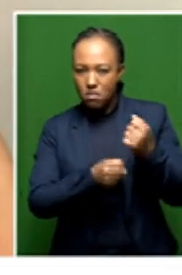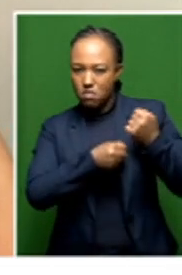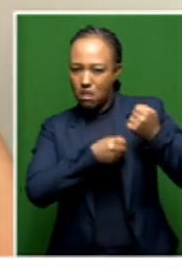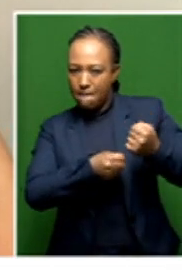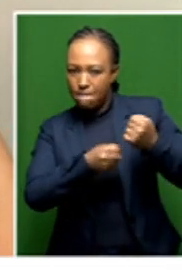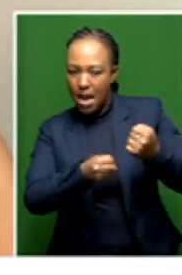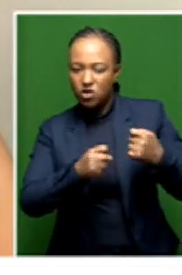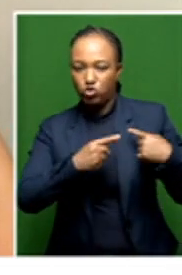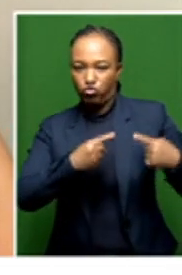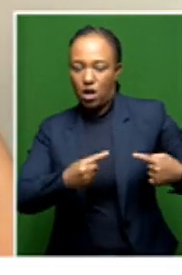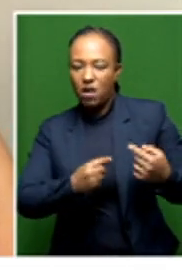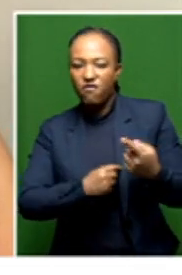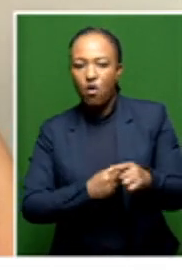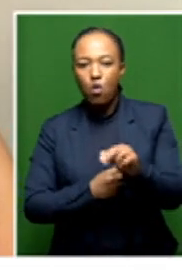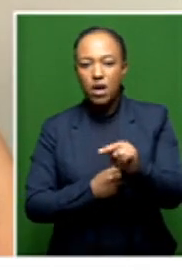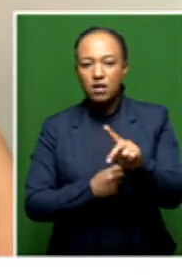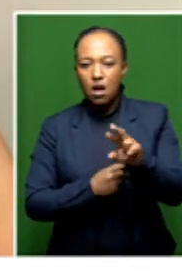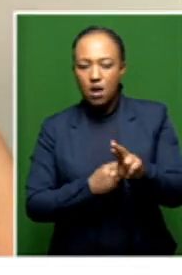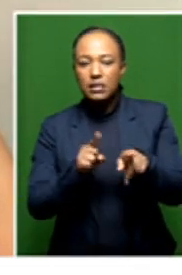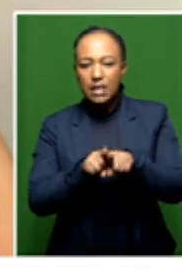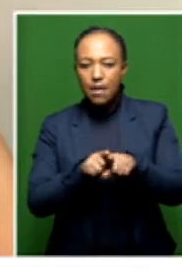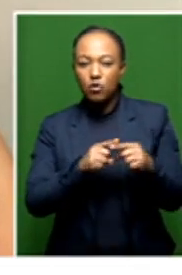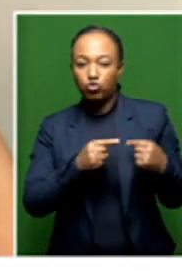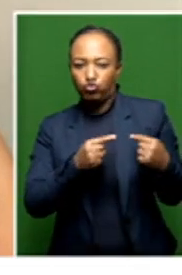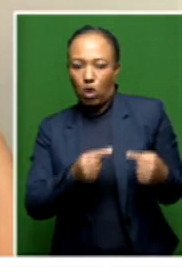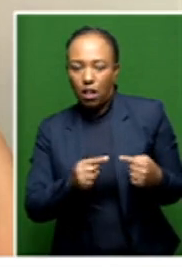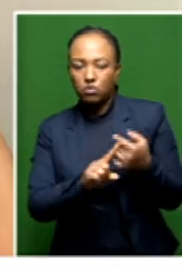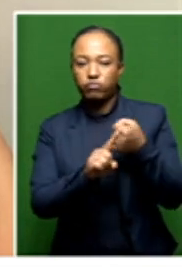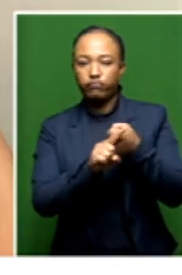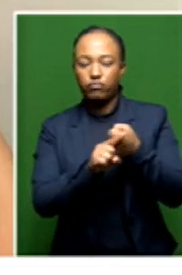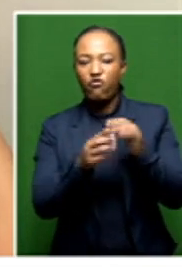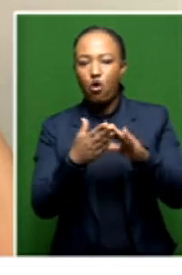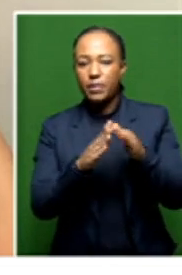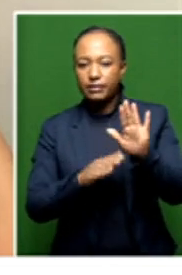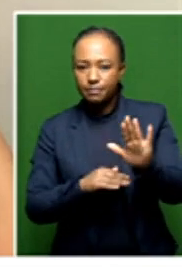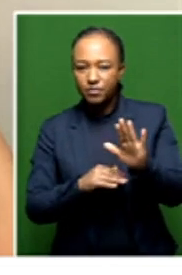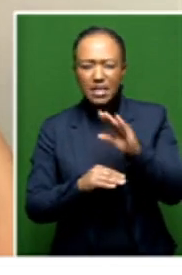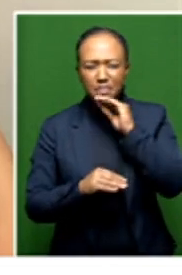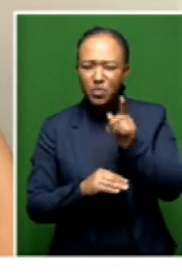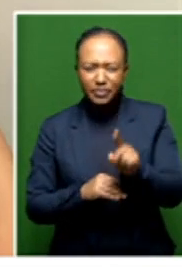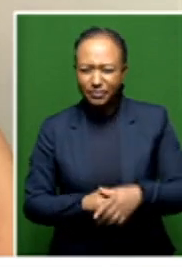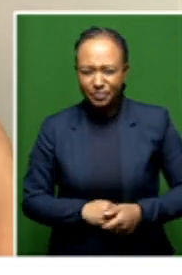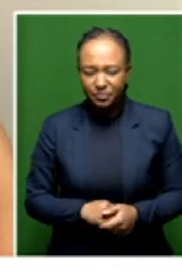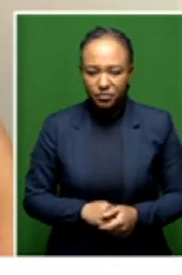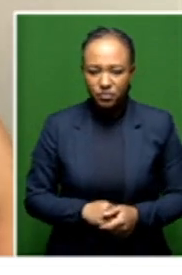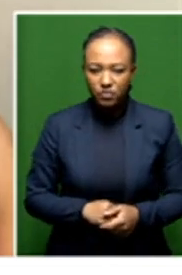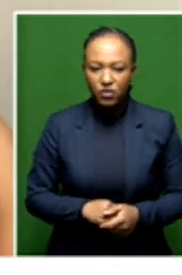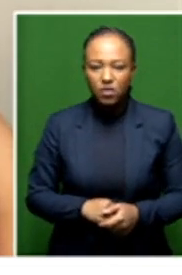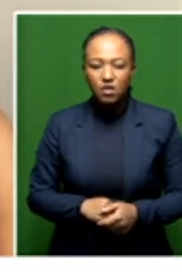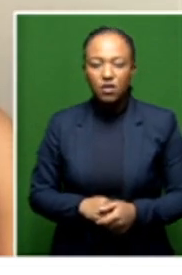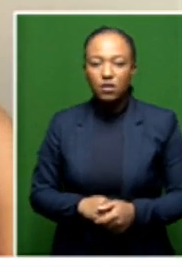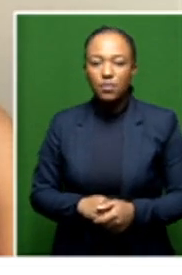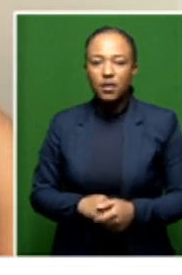for the NDR, and advance the struggle for socialism. What does all of that mean? It means